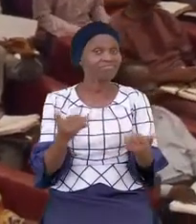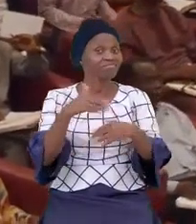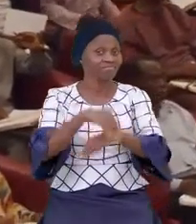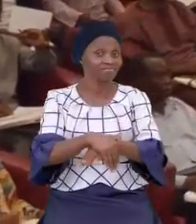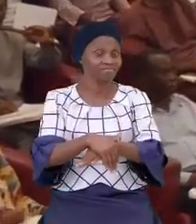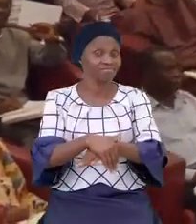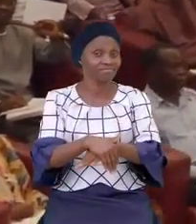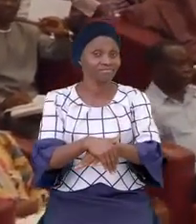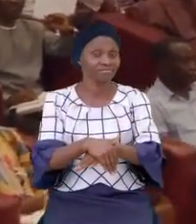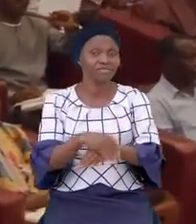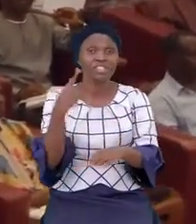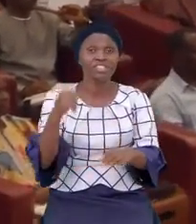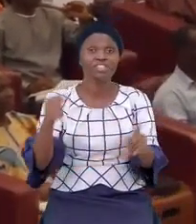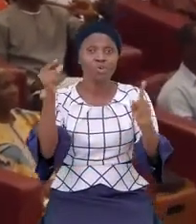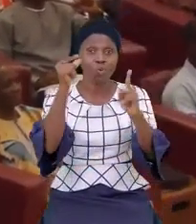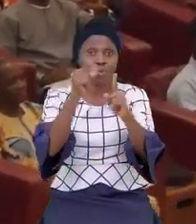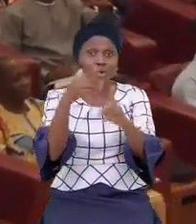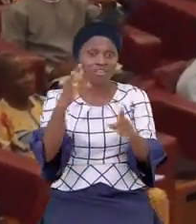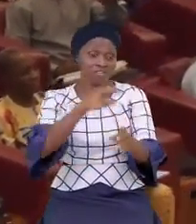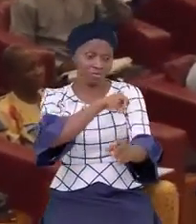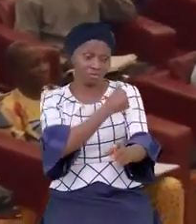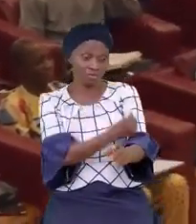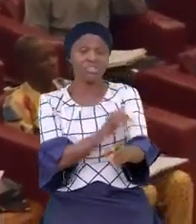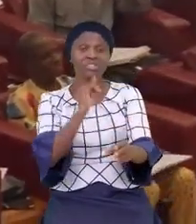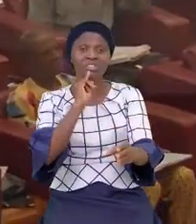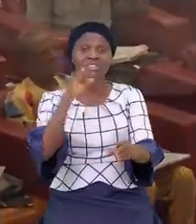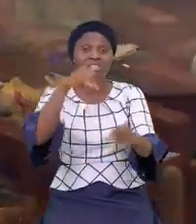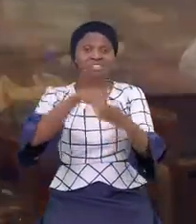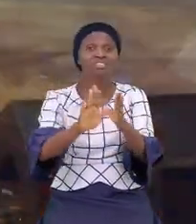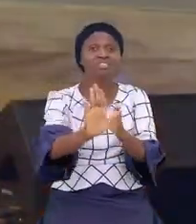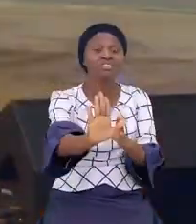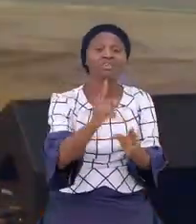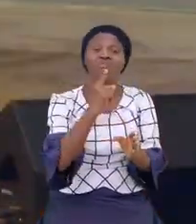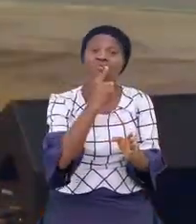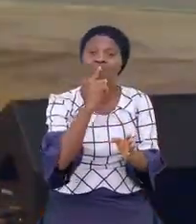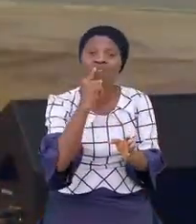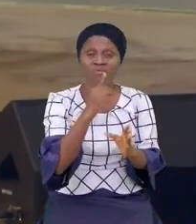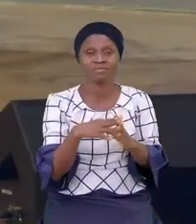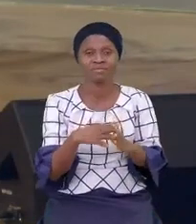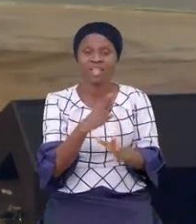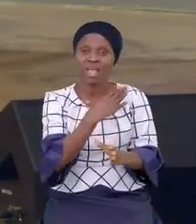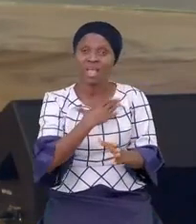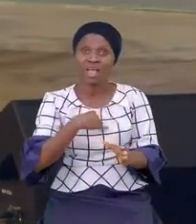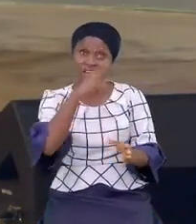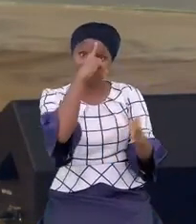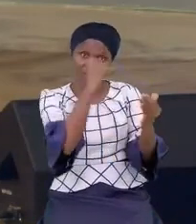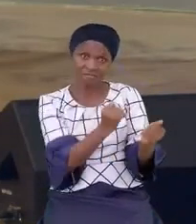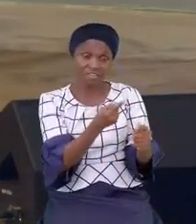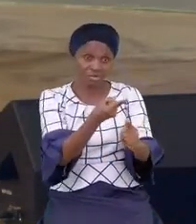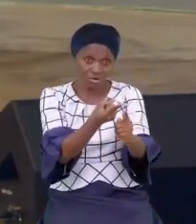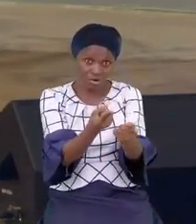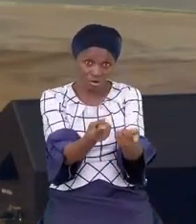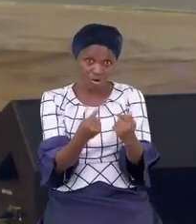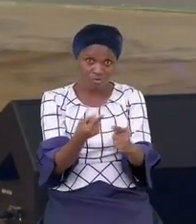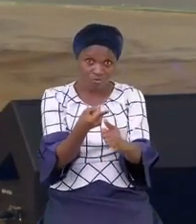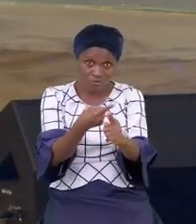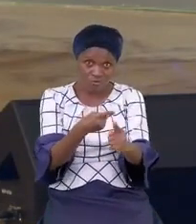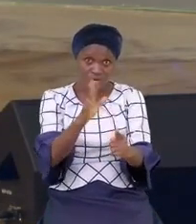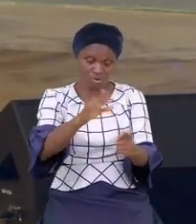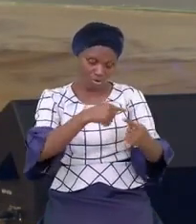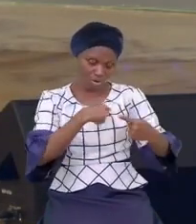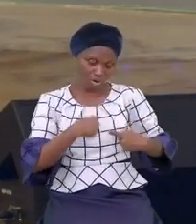Tonight, the word of authority is in your mouth, and faith comes from your heart. Say